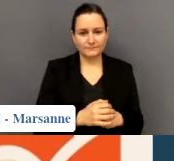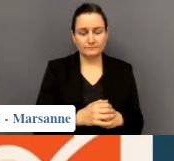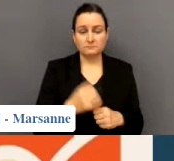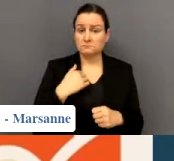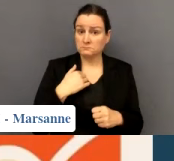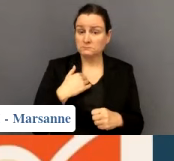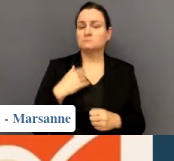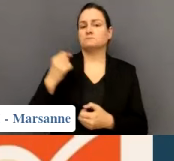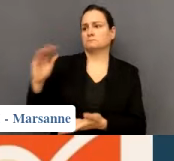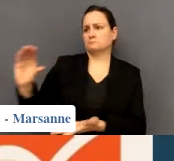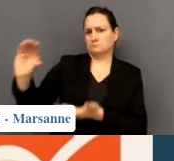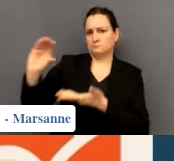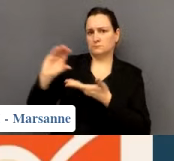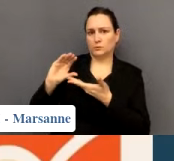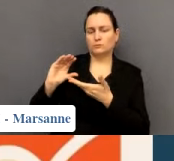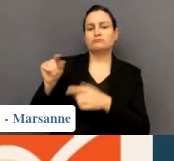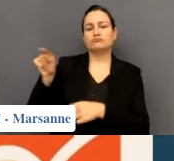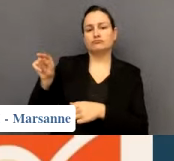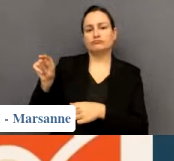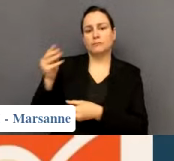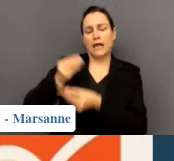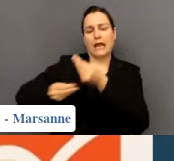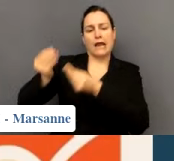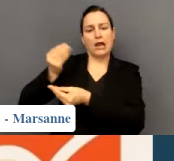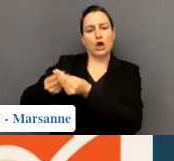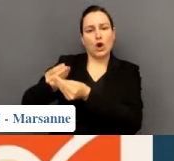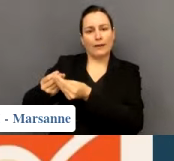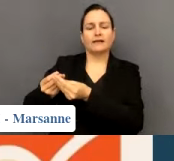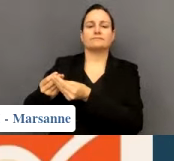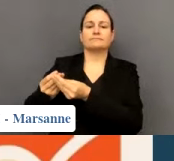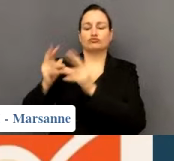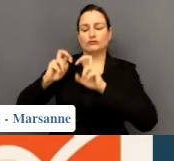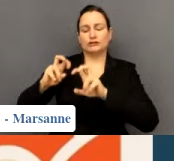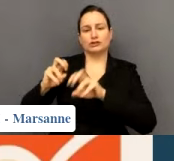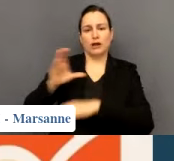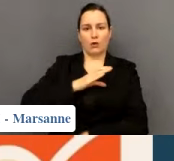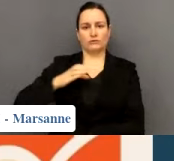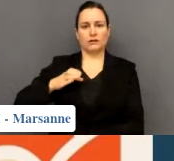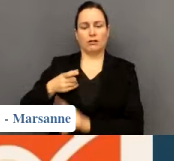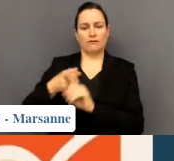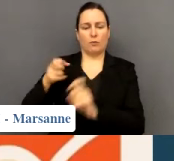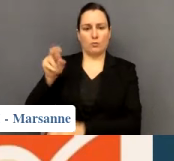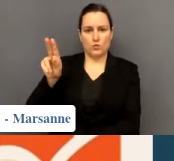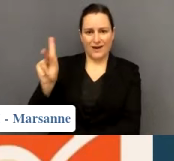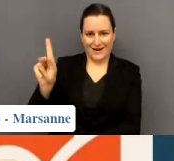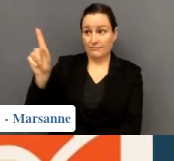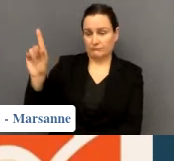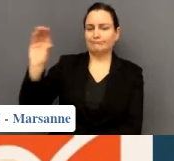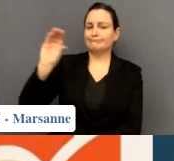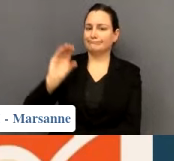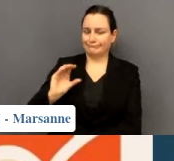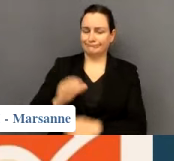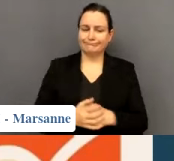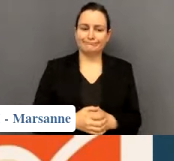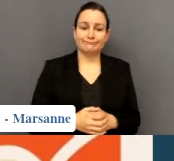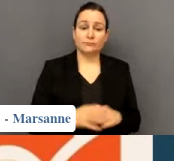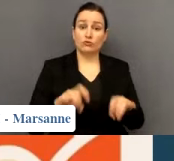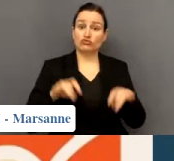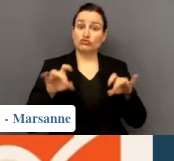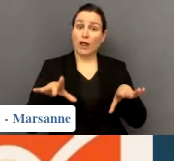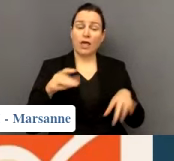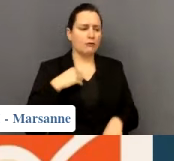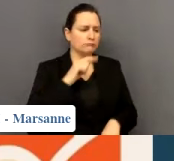the Economic and Social Research Council in the United Kingdom. Participants in Australia consistently highlighted the same